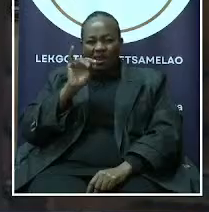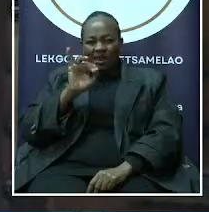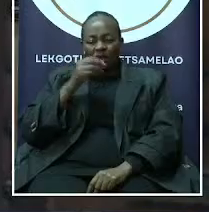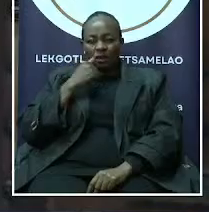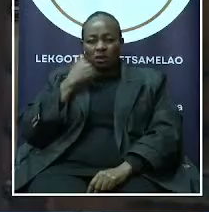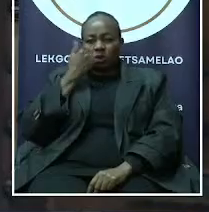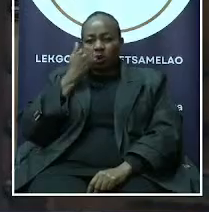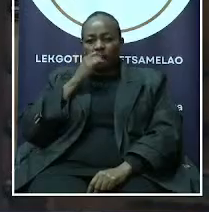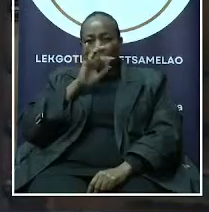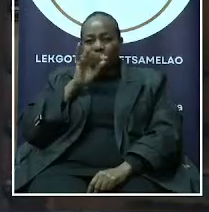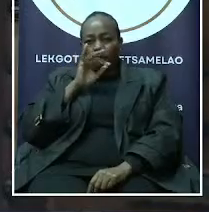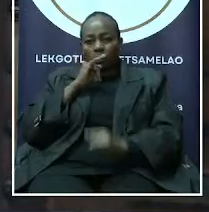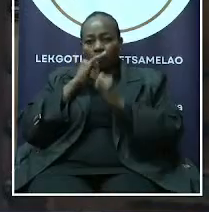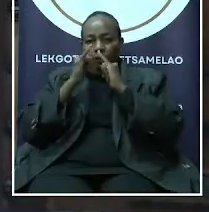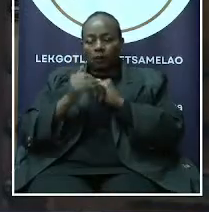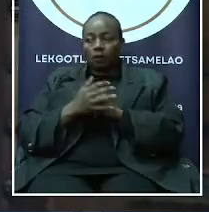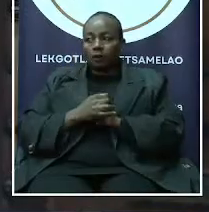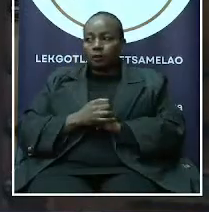wrong.